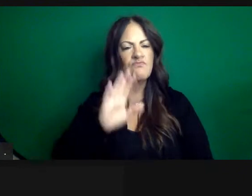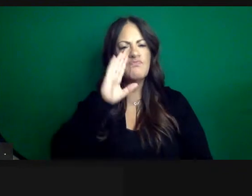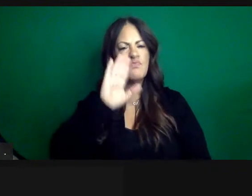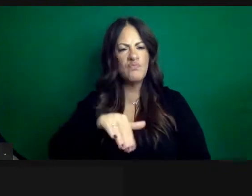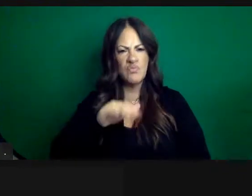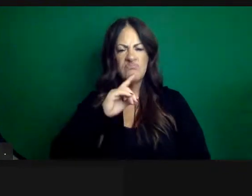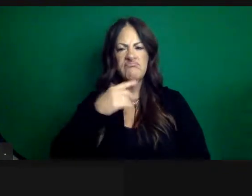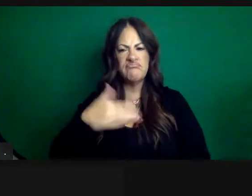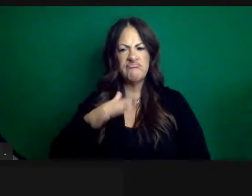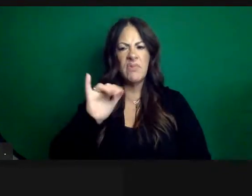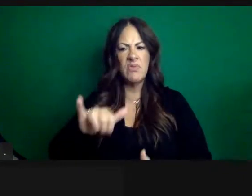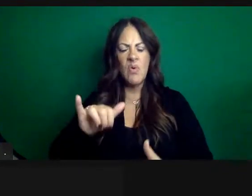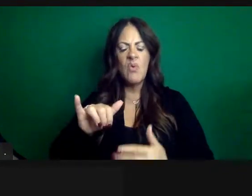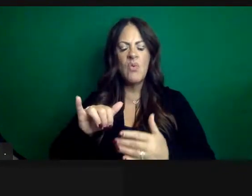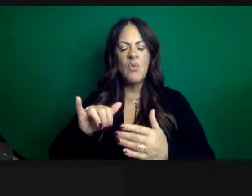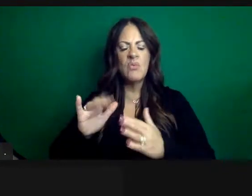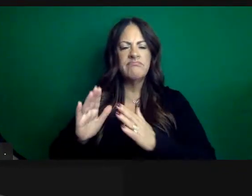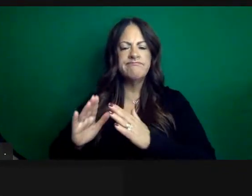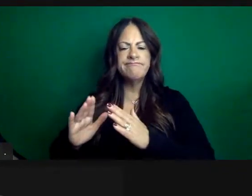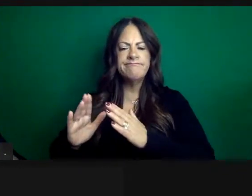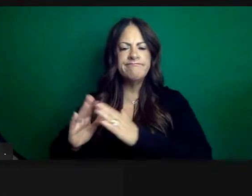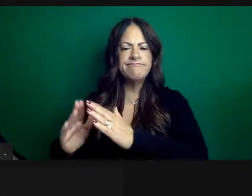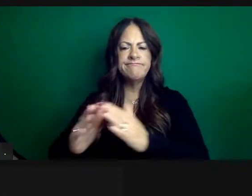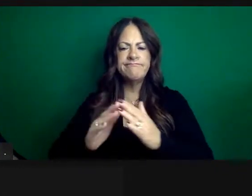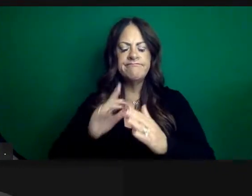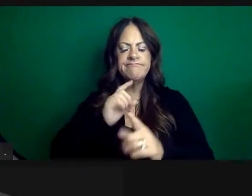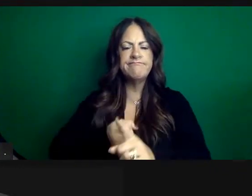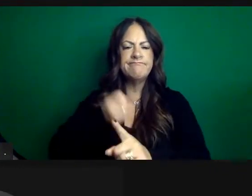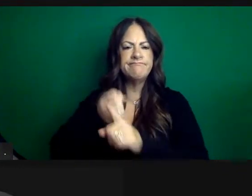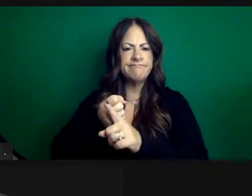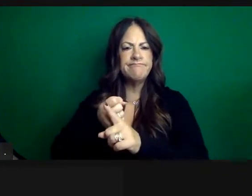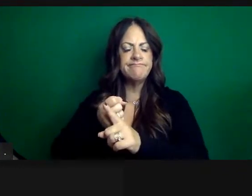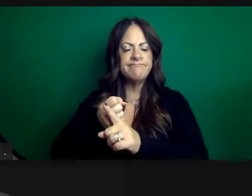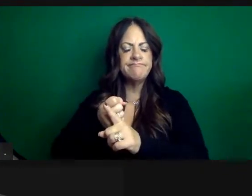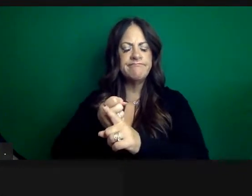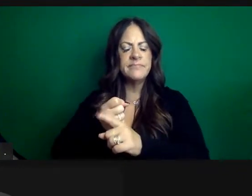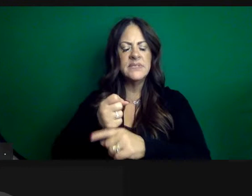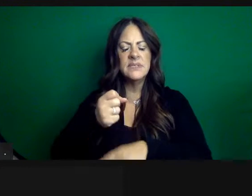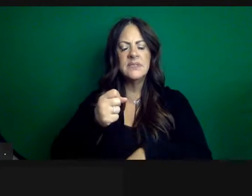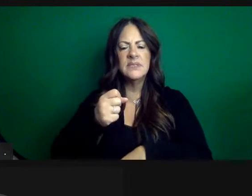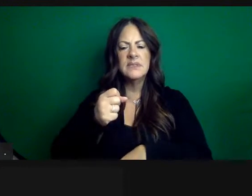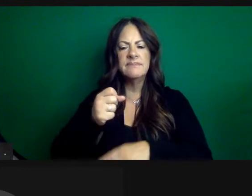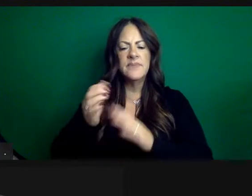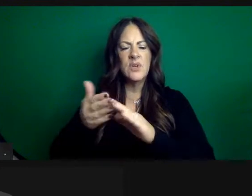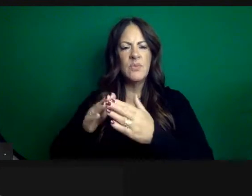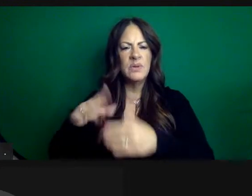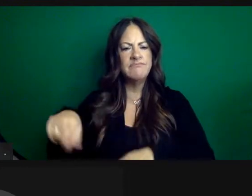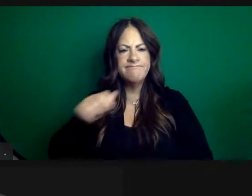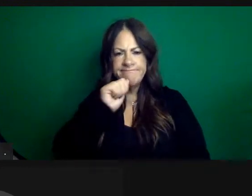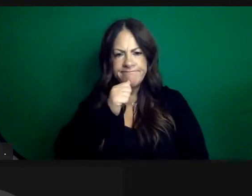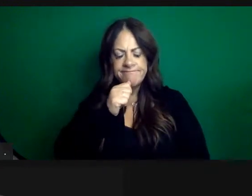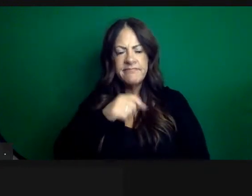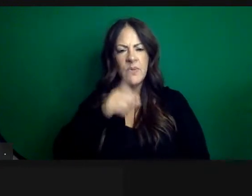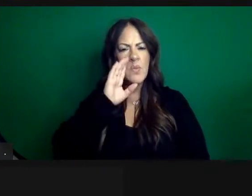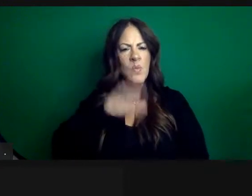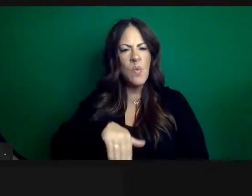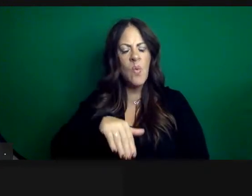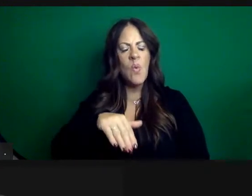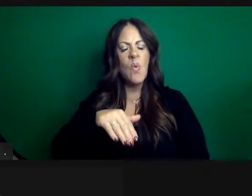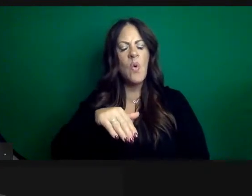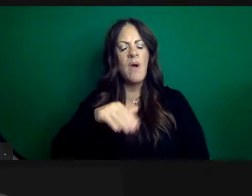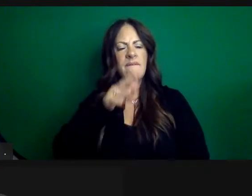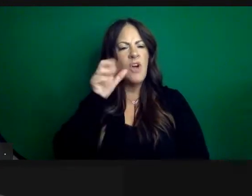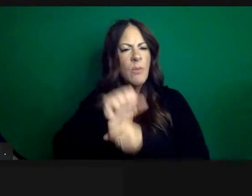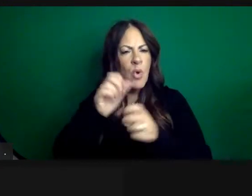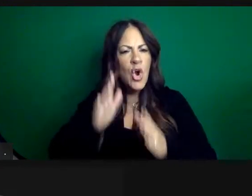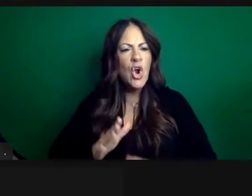when food and agricultural workers will get a dedicated vaccine allocation? They're in 1B Tier 1, and on the